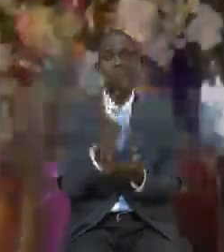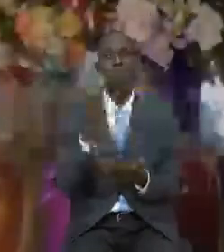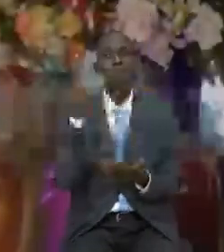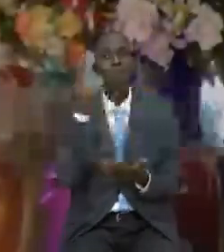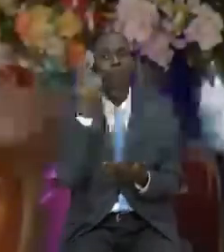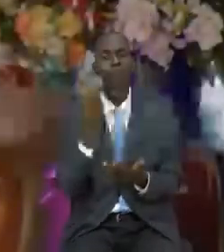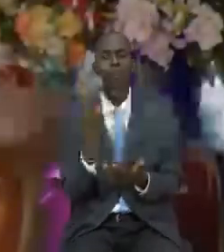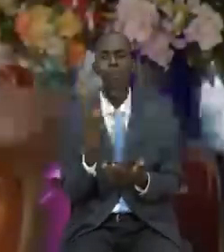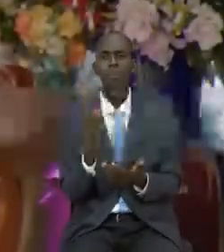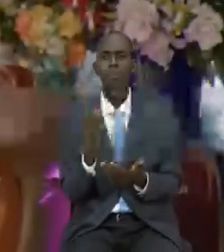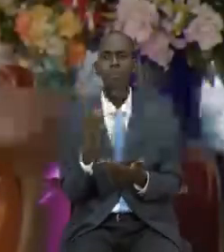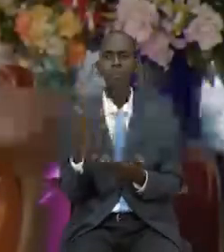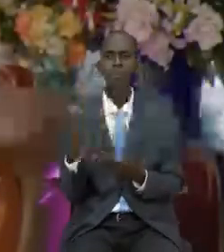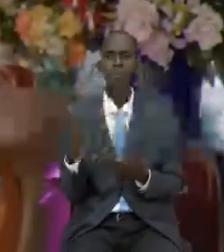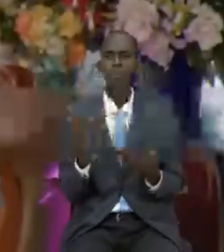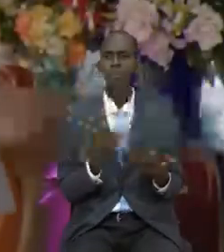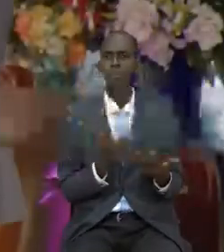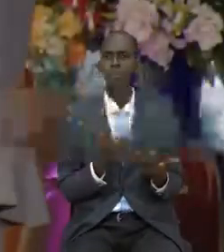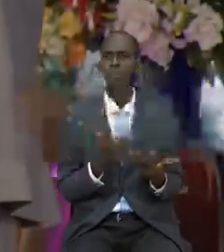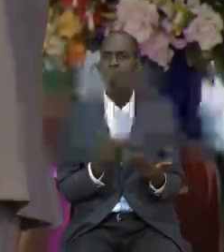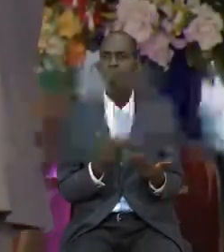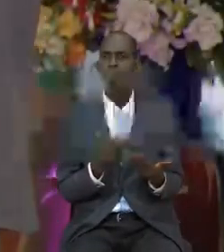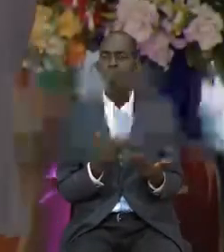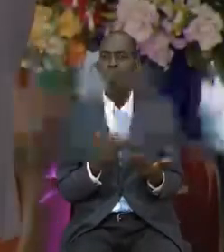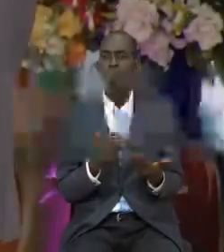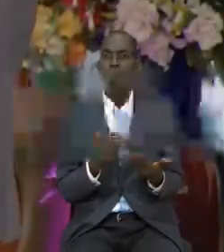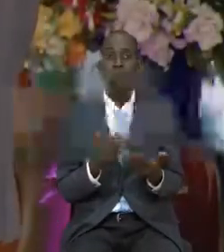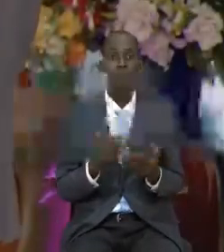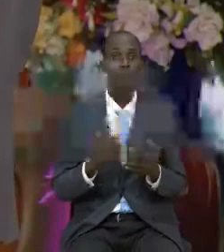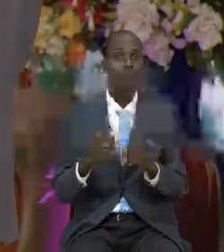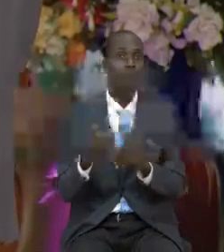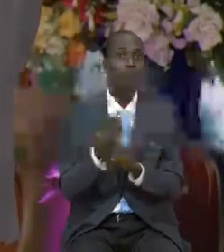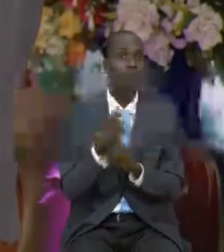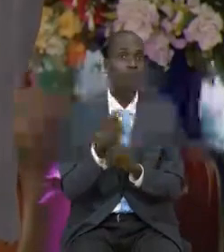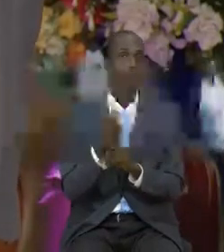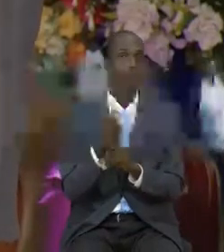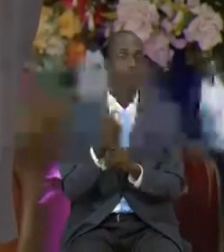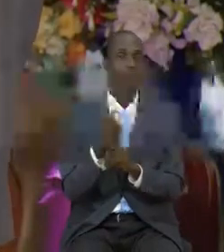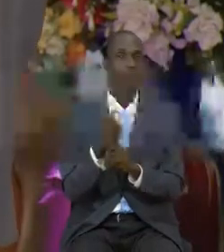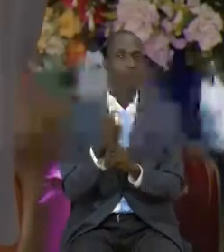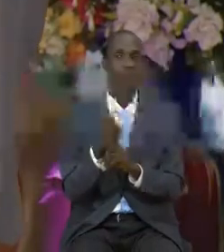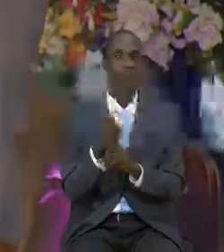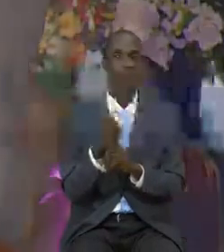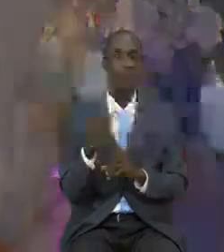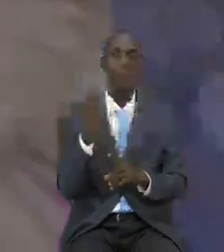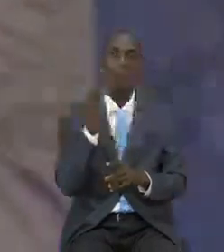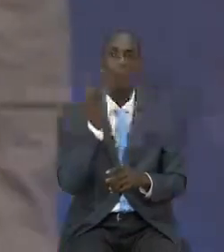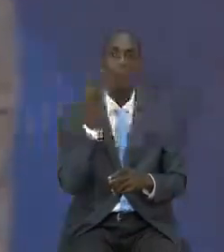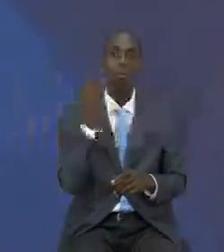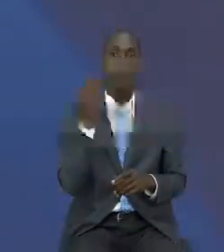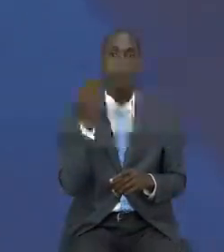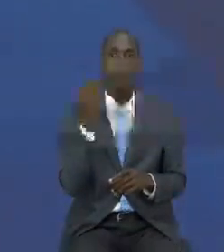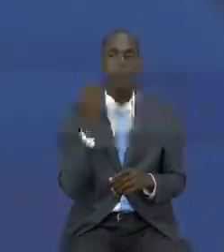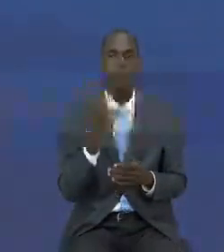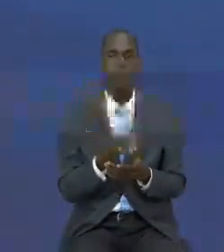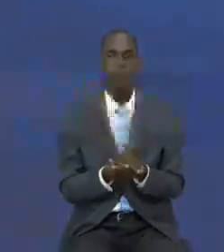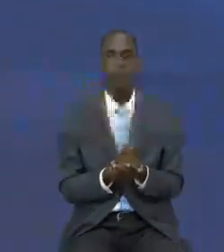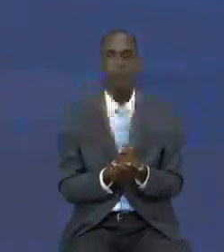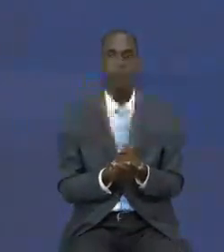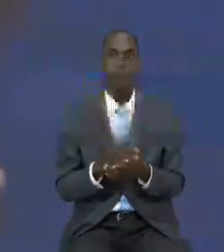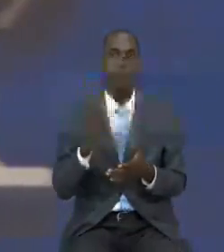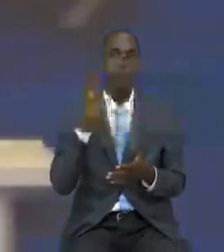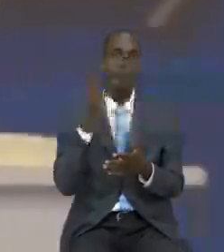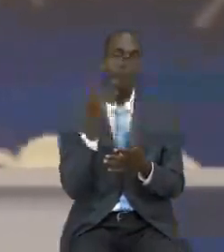me. Oh me. Means that I'm waiting, they're not coming. I'm waiting, they're not coming. But you see that